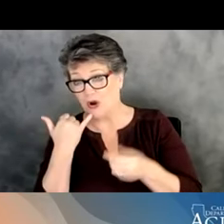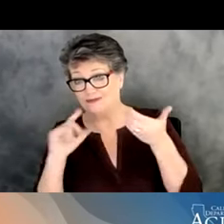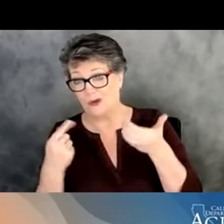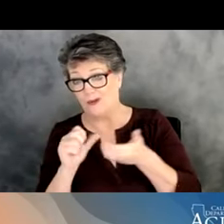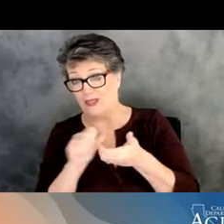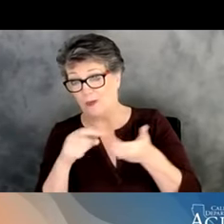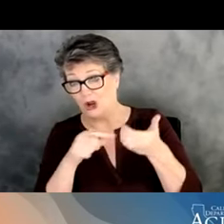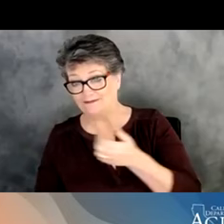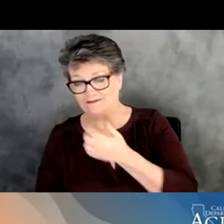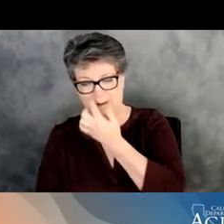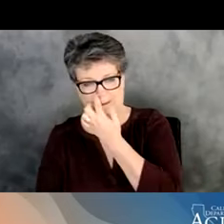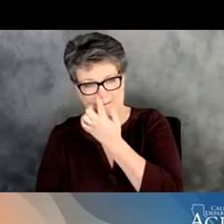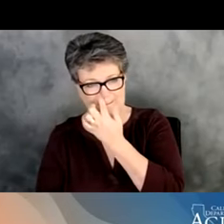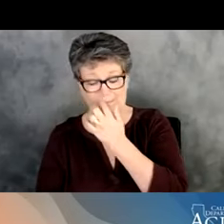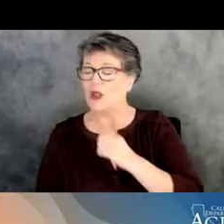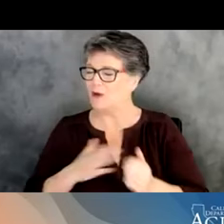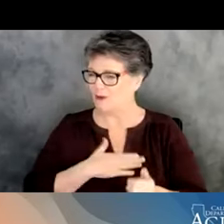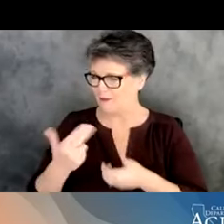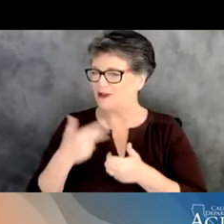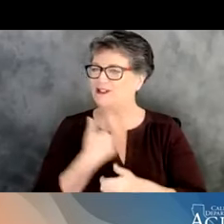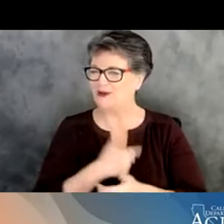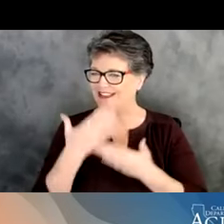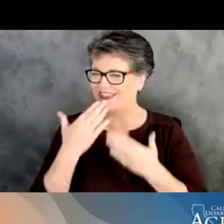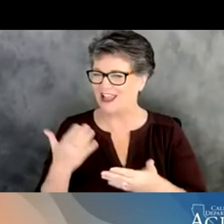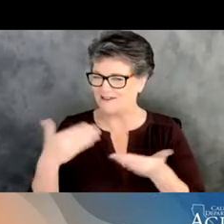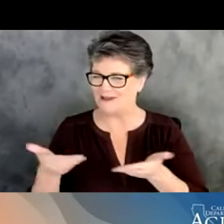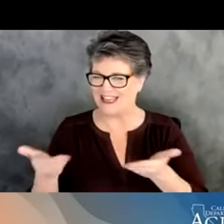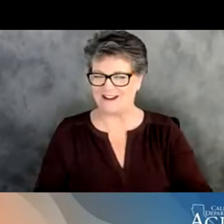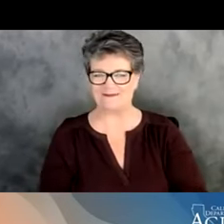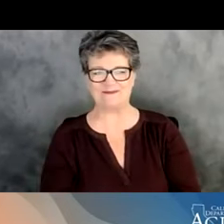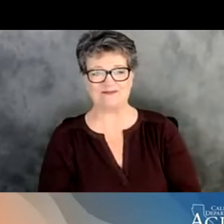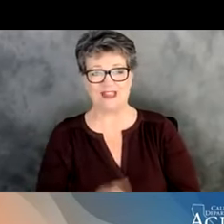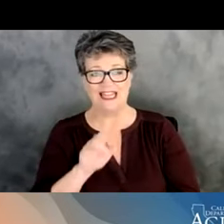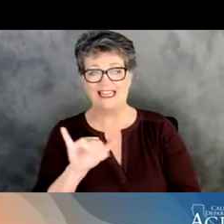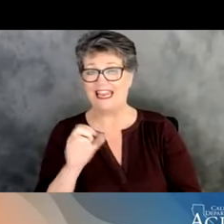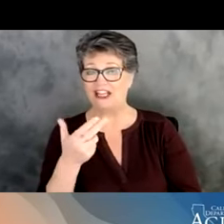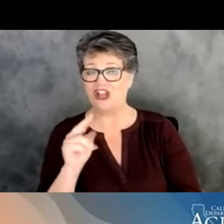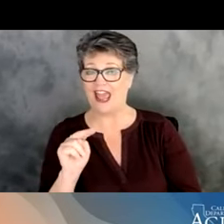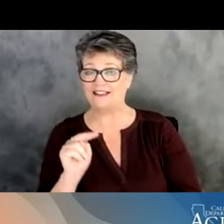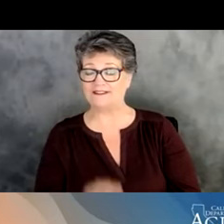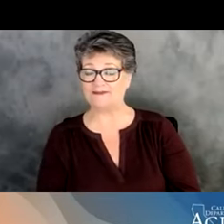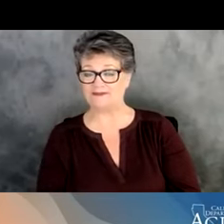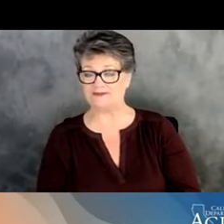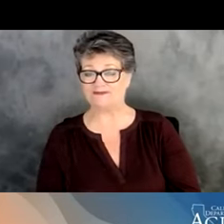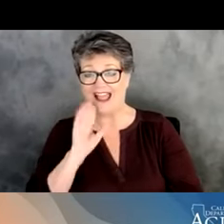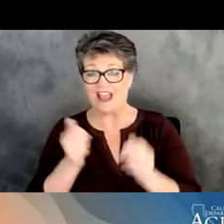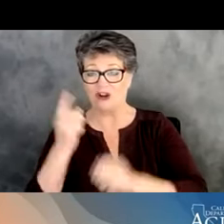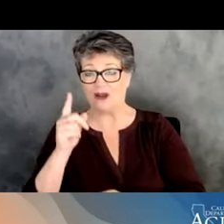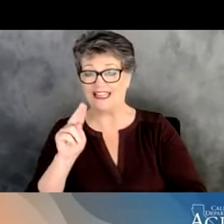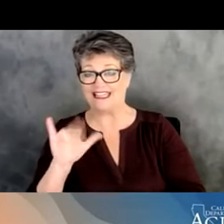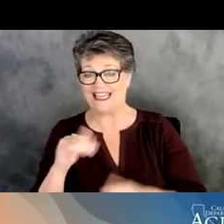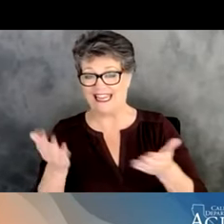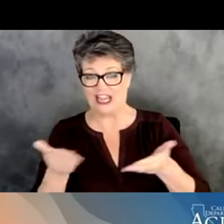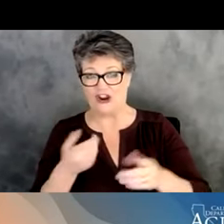working. Well, we're glad you could join us. Thank you for being here. Denny Chan. Hi, everyone. Denny